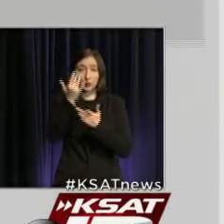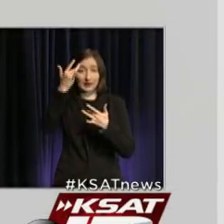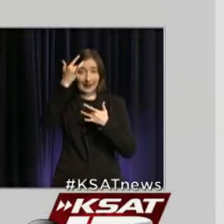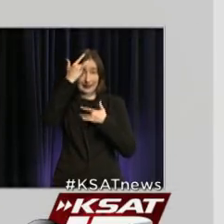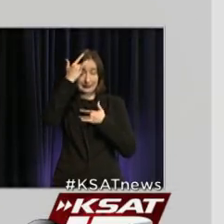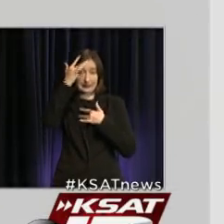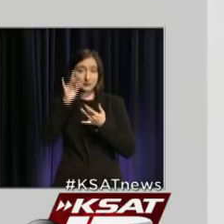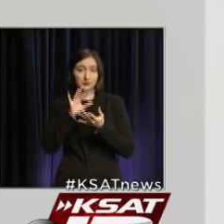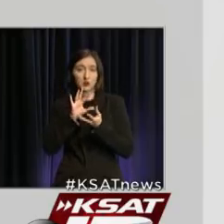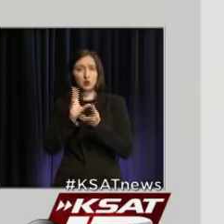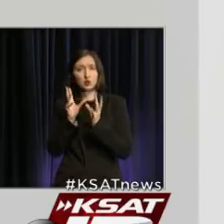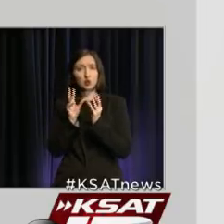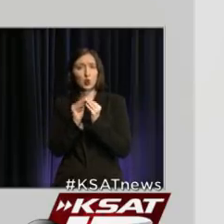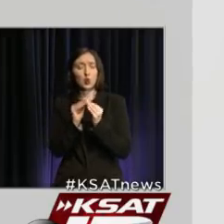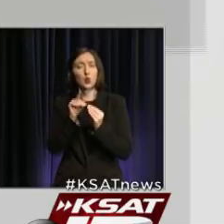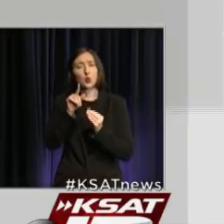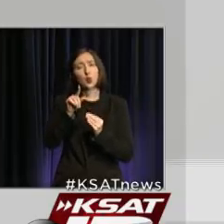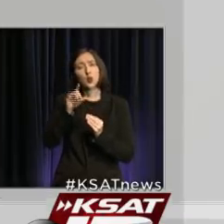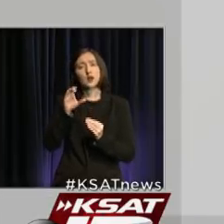to